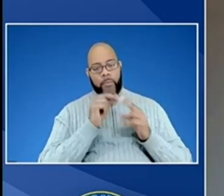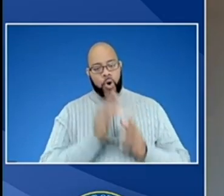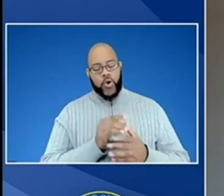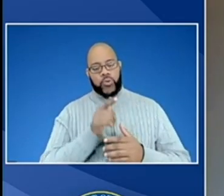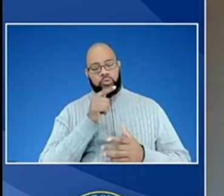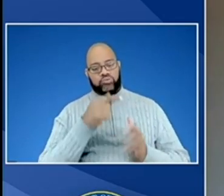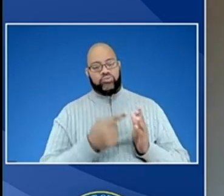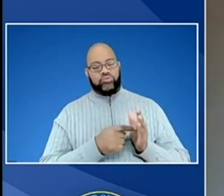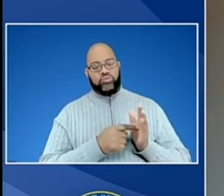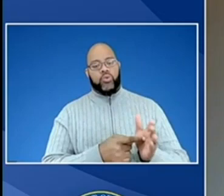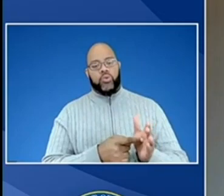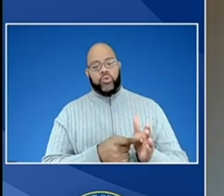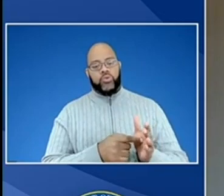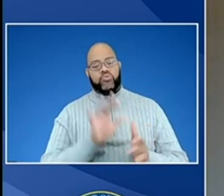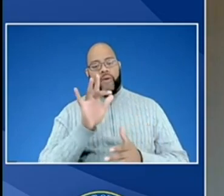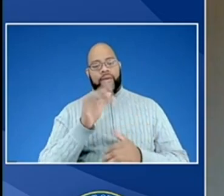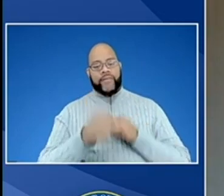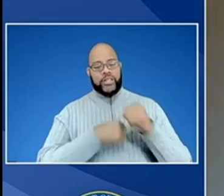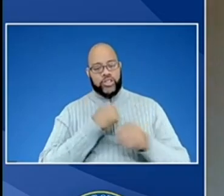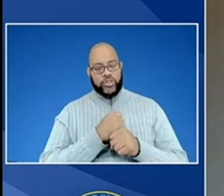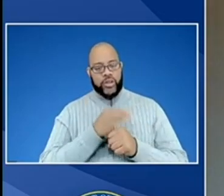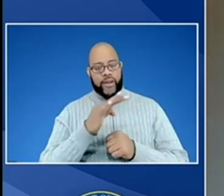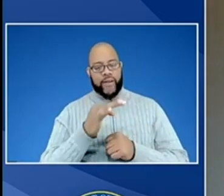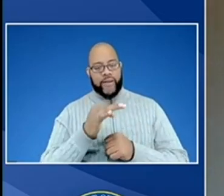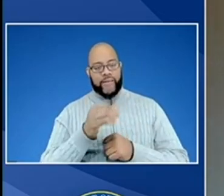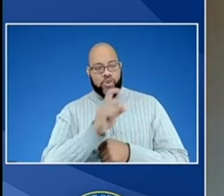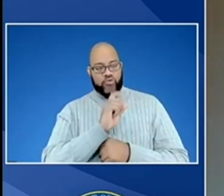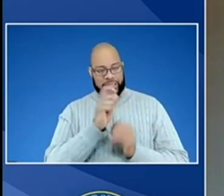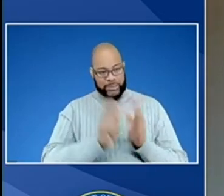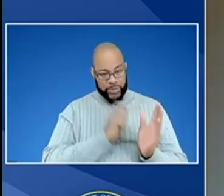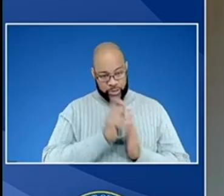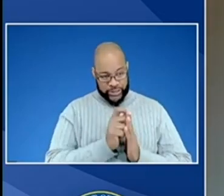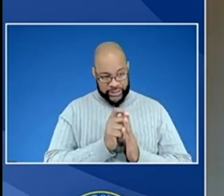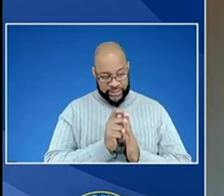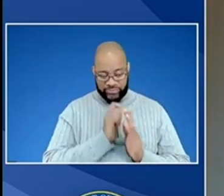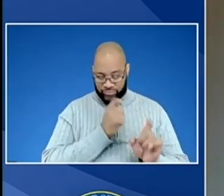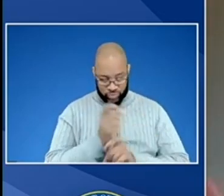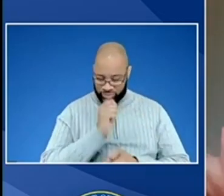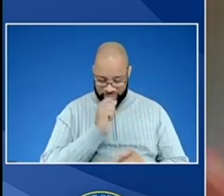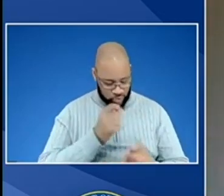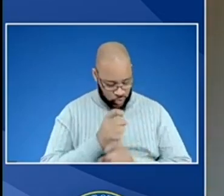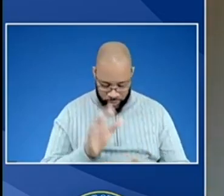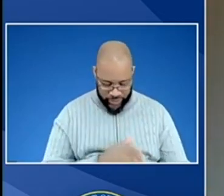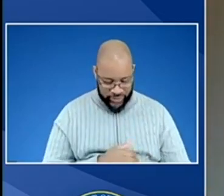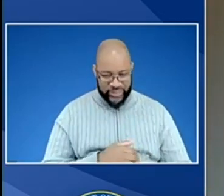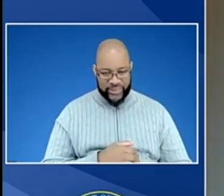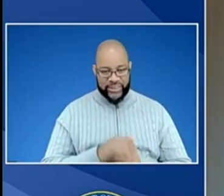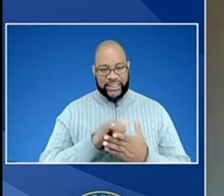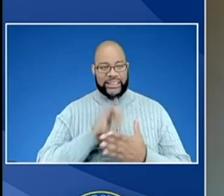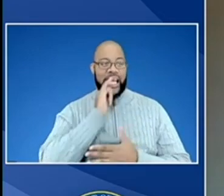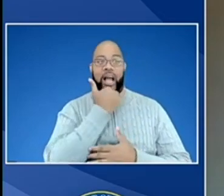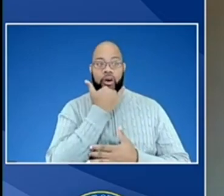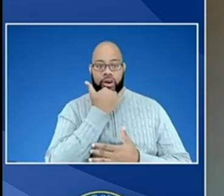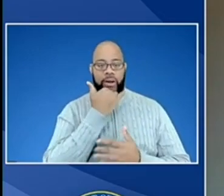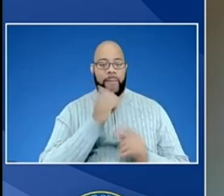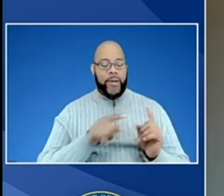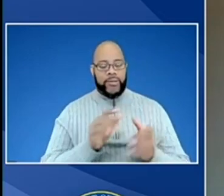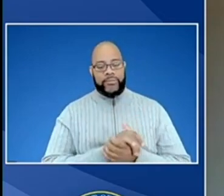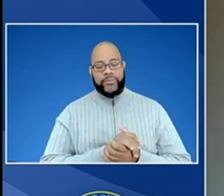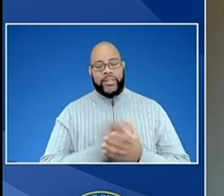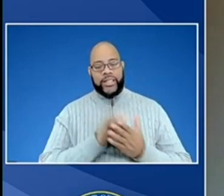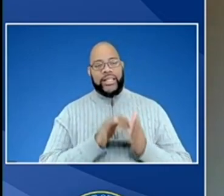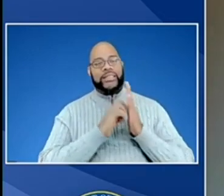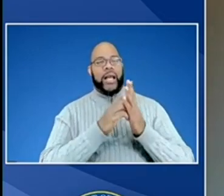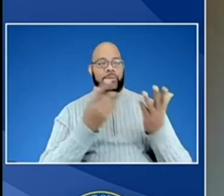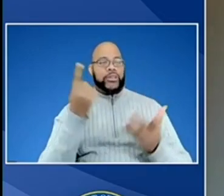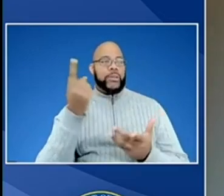shows 25 years of grace period, no joke, just an error, but that would be an example